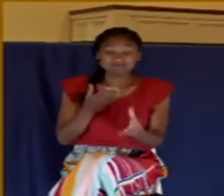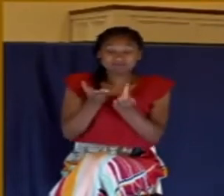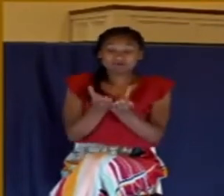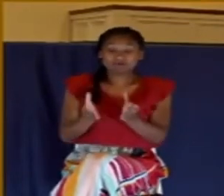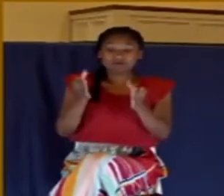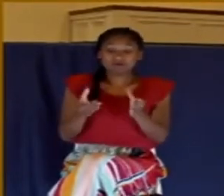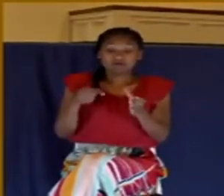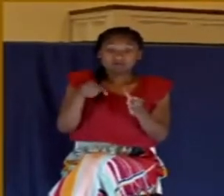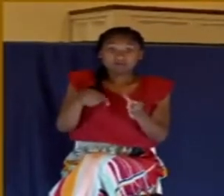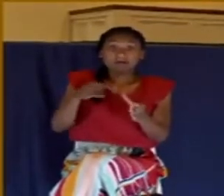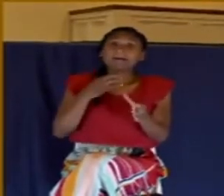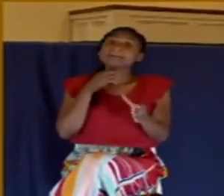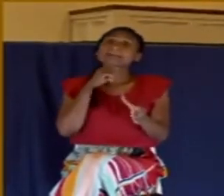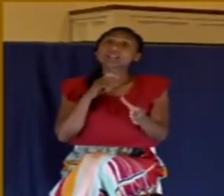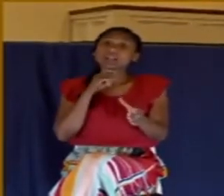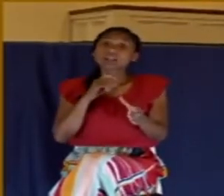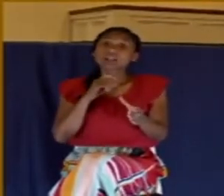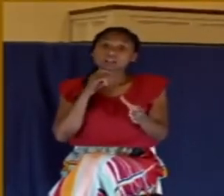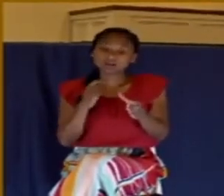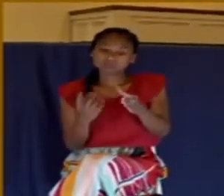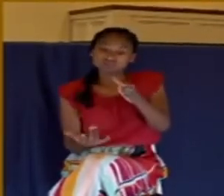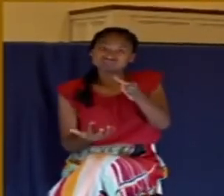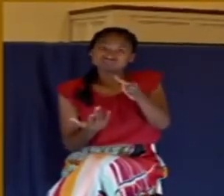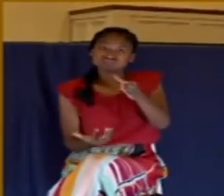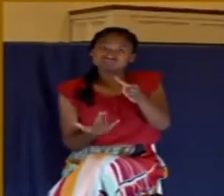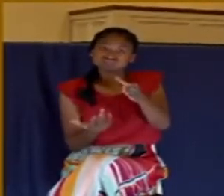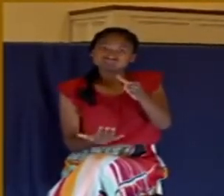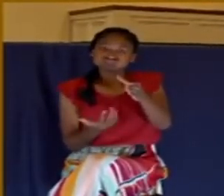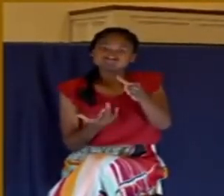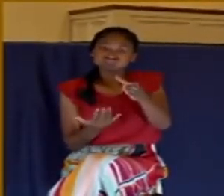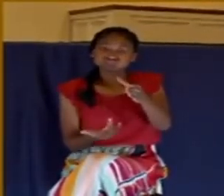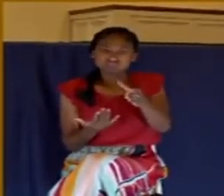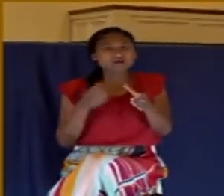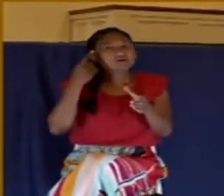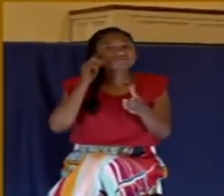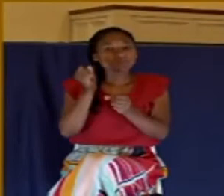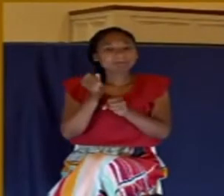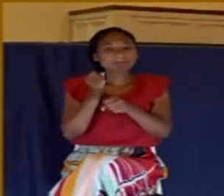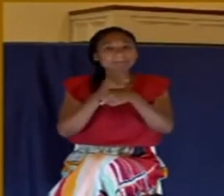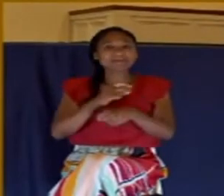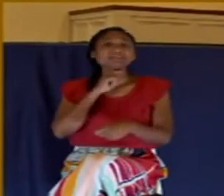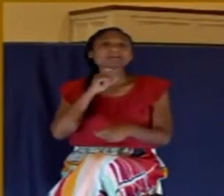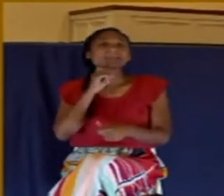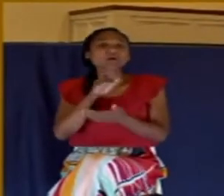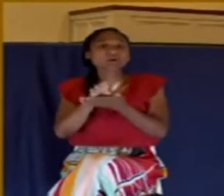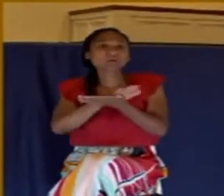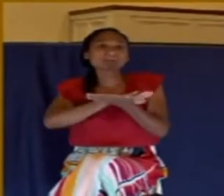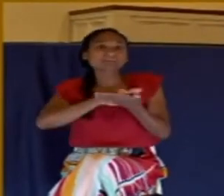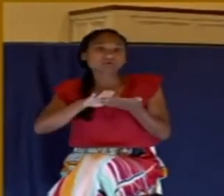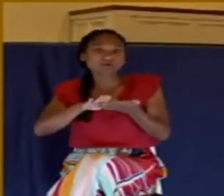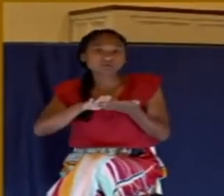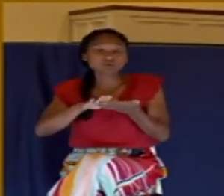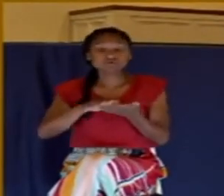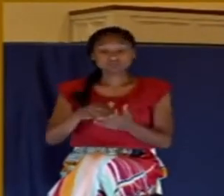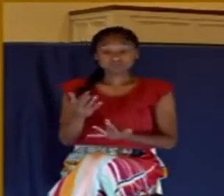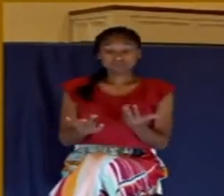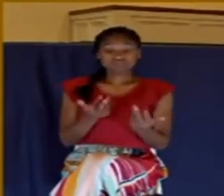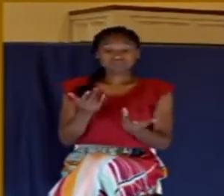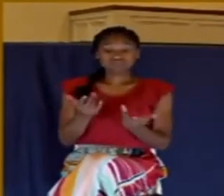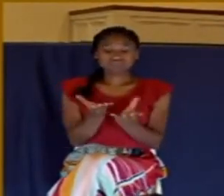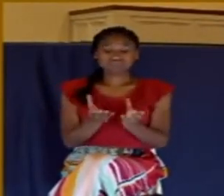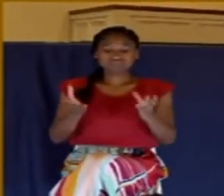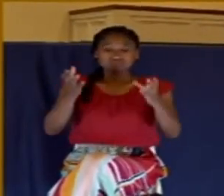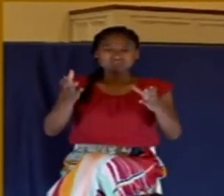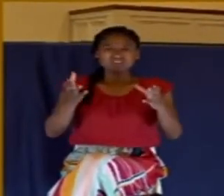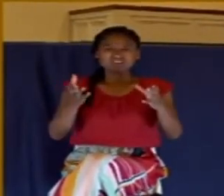trial for the believer is a smelting furnace used by God to bring out the impurities of our life so God can skim them away and he